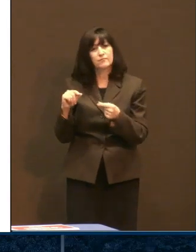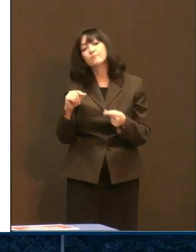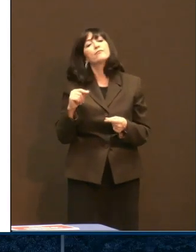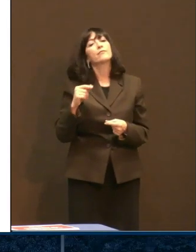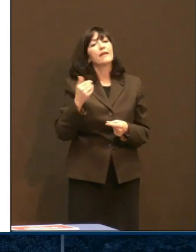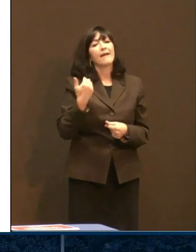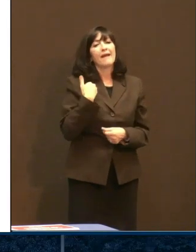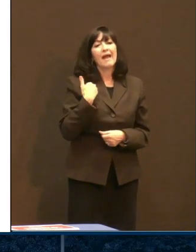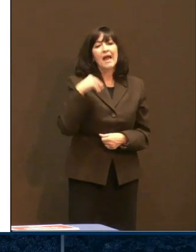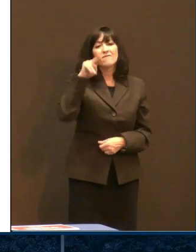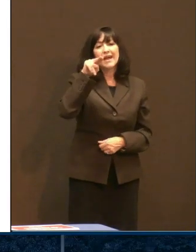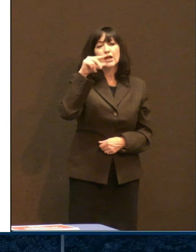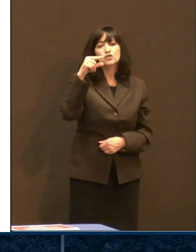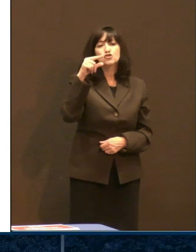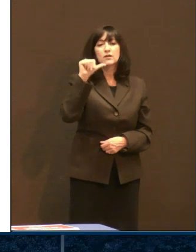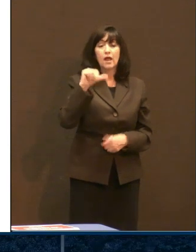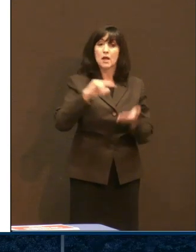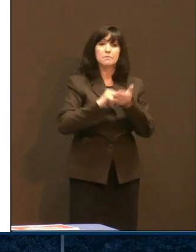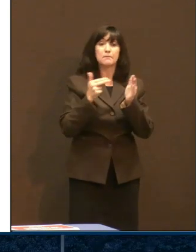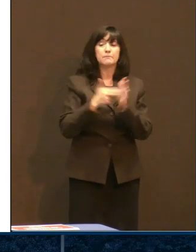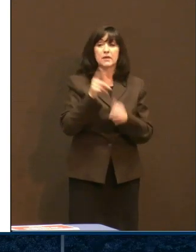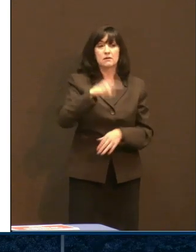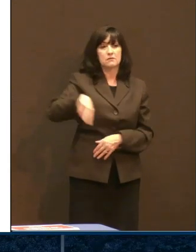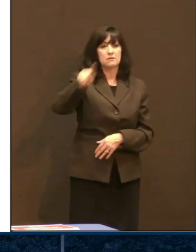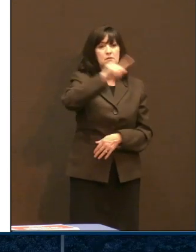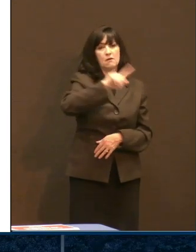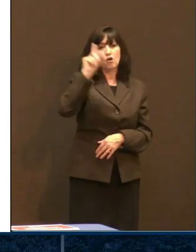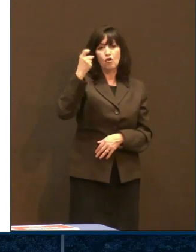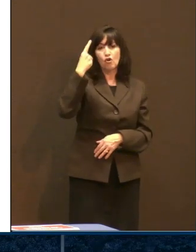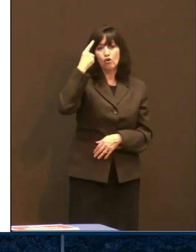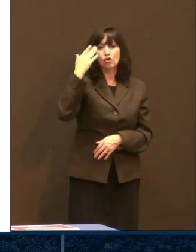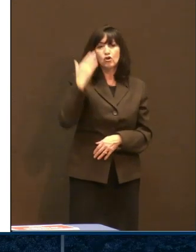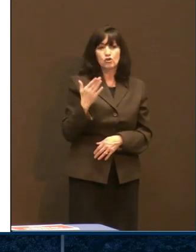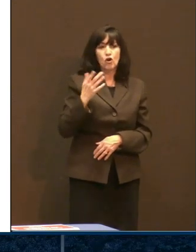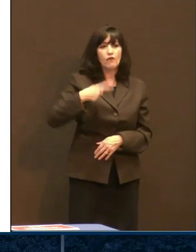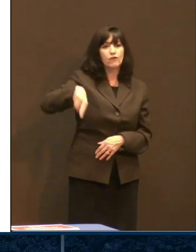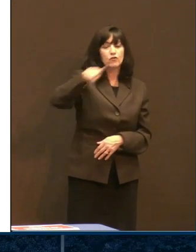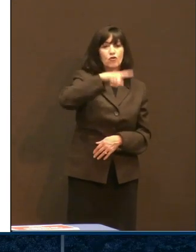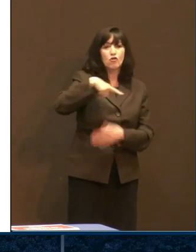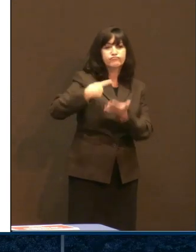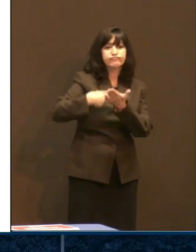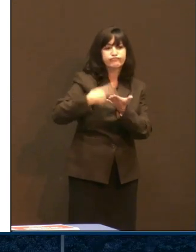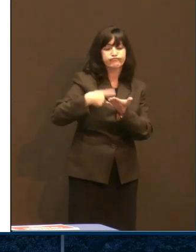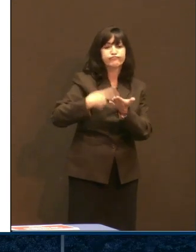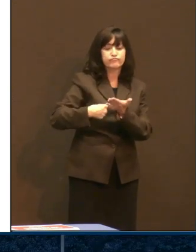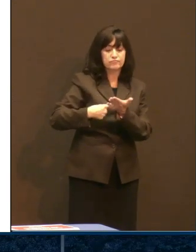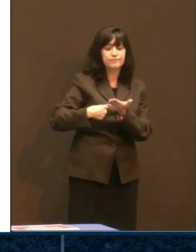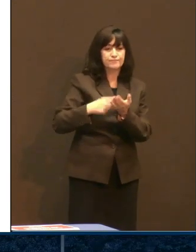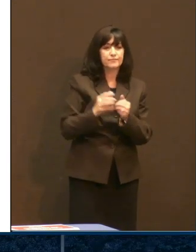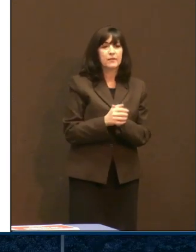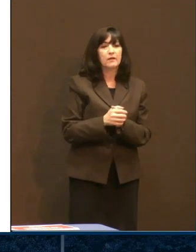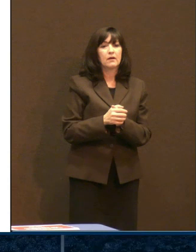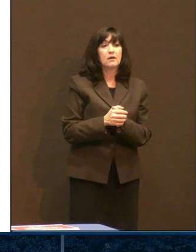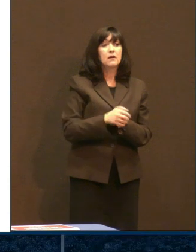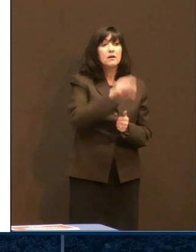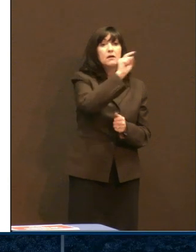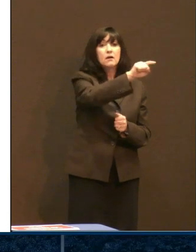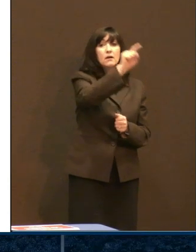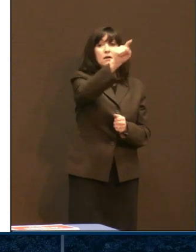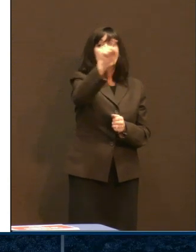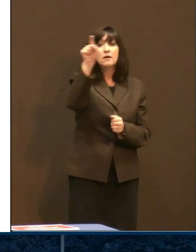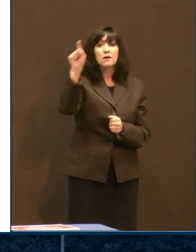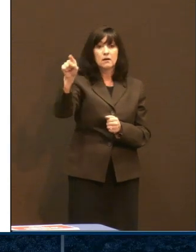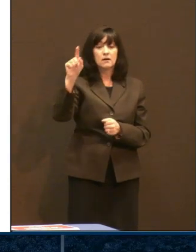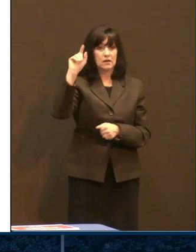NGA governors' calls with the White House Task Force on a weekly basis, and every governor in the country